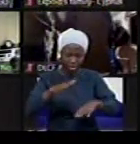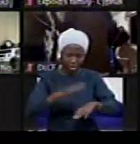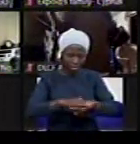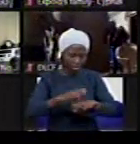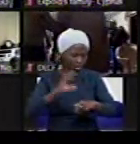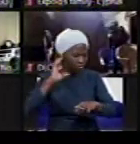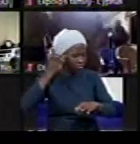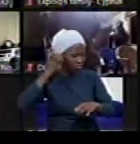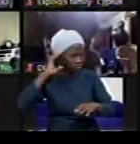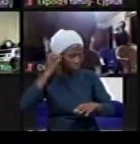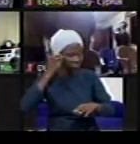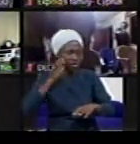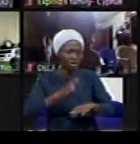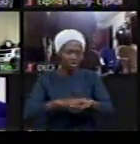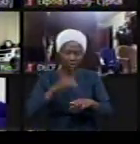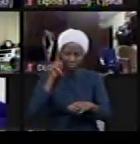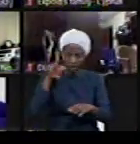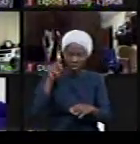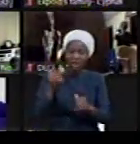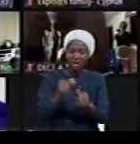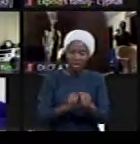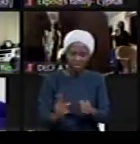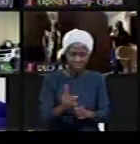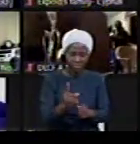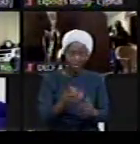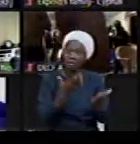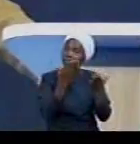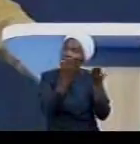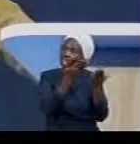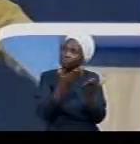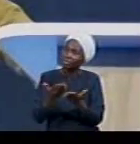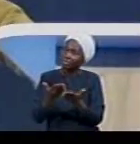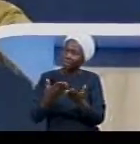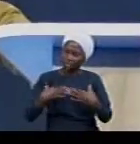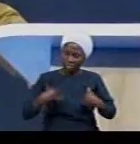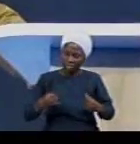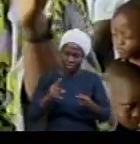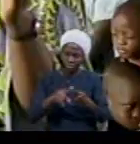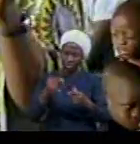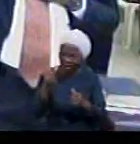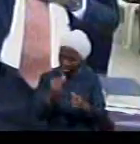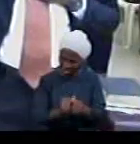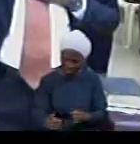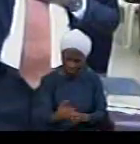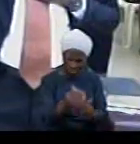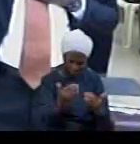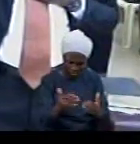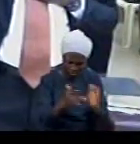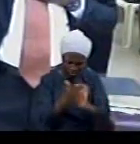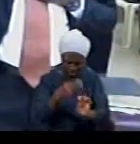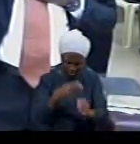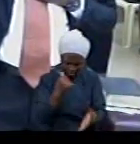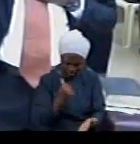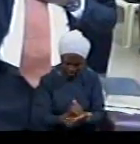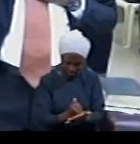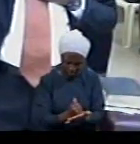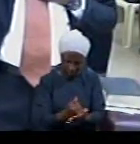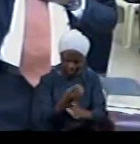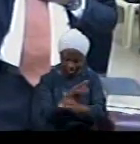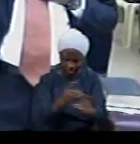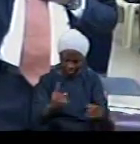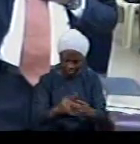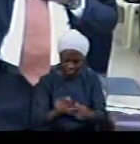over the radio, everywhere, bring healing to everyone now. Deliverance